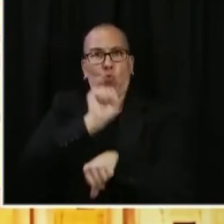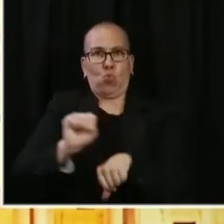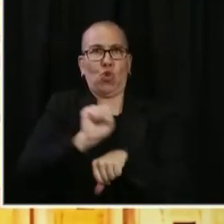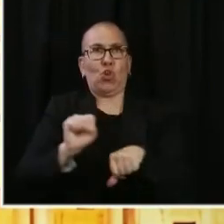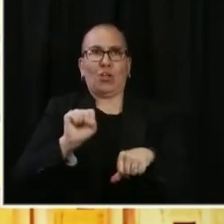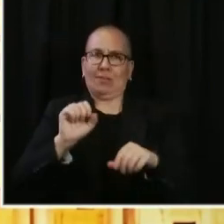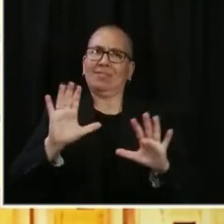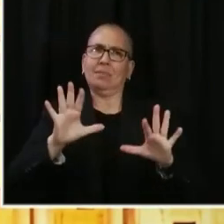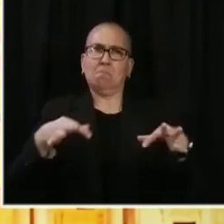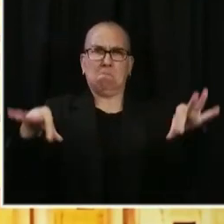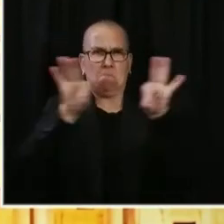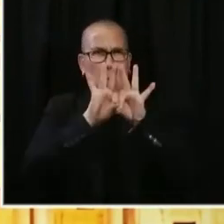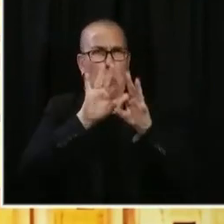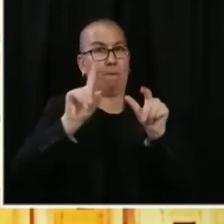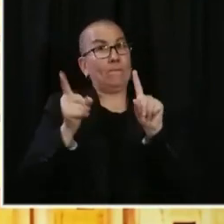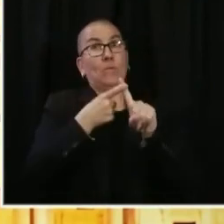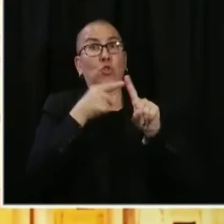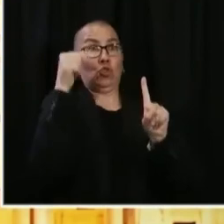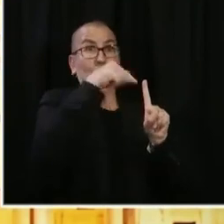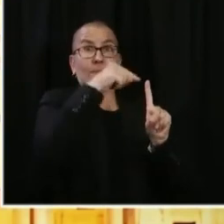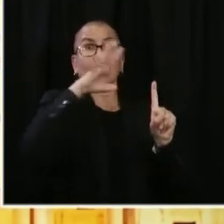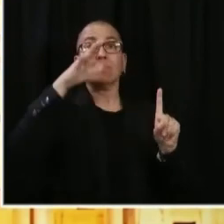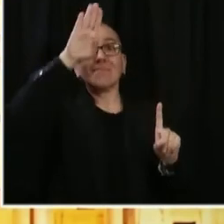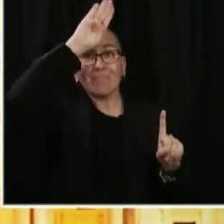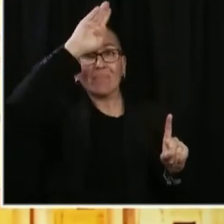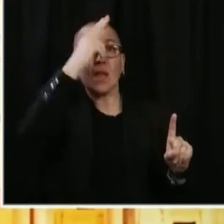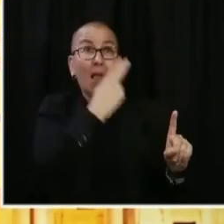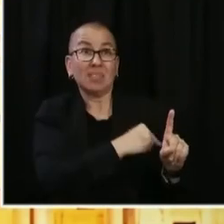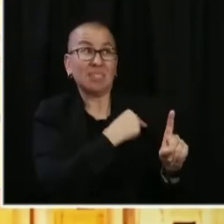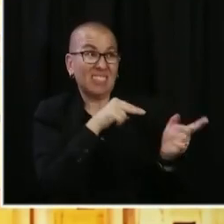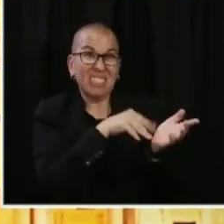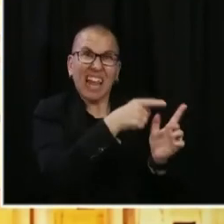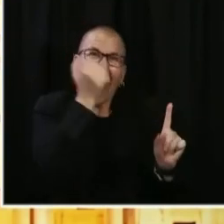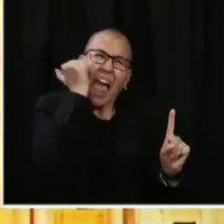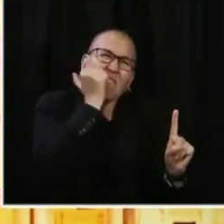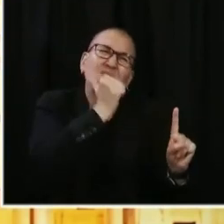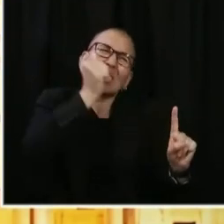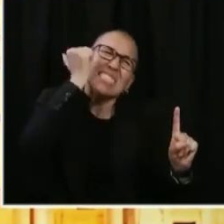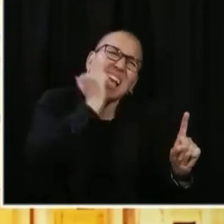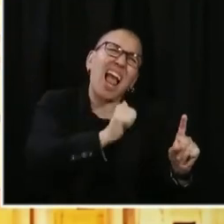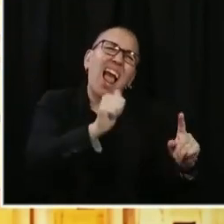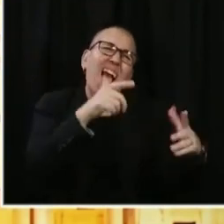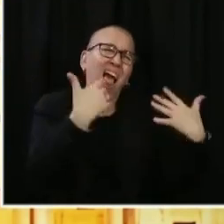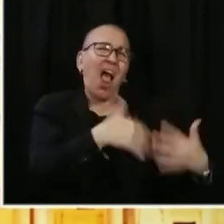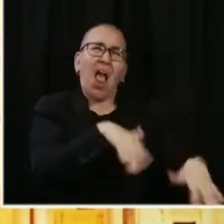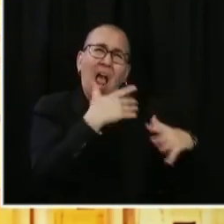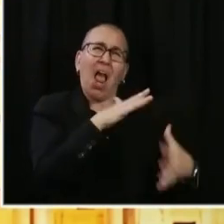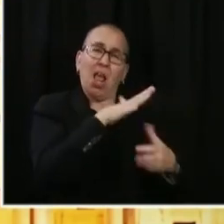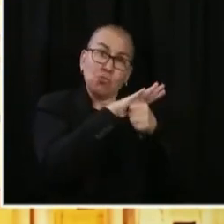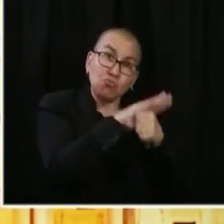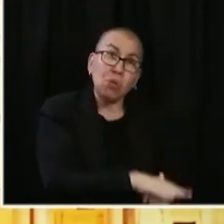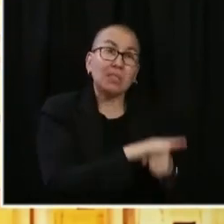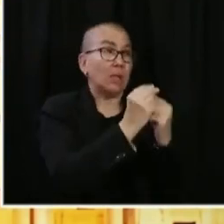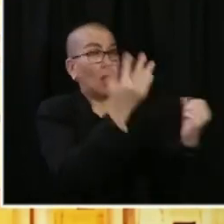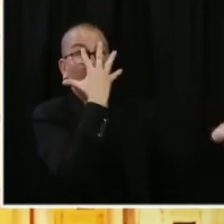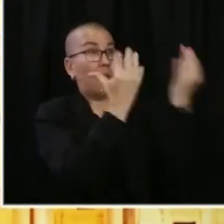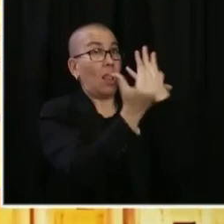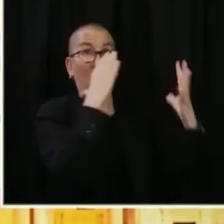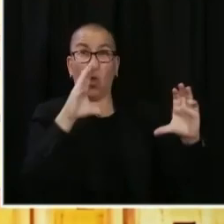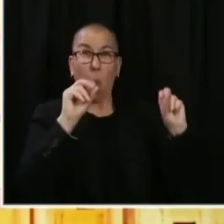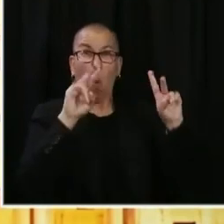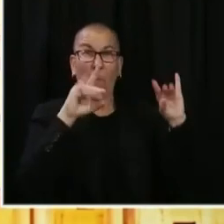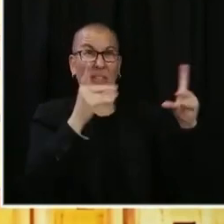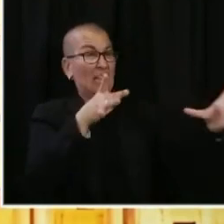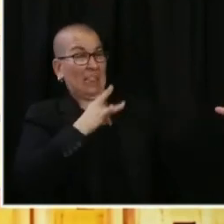other professionals are doing their jobs under demanding and stressful conditions to provide the services that Minnesotans need. These